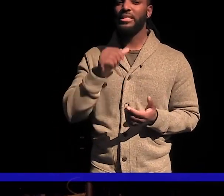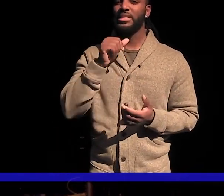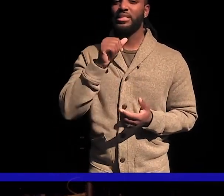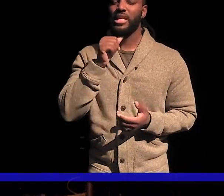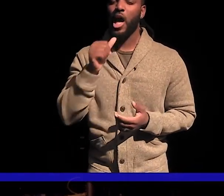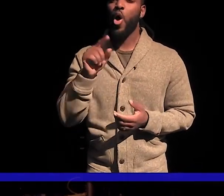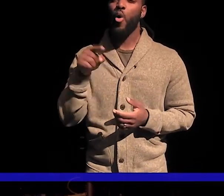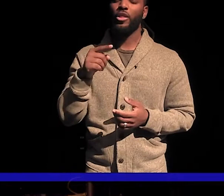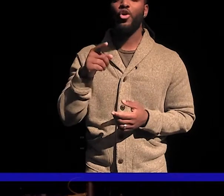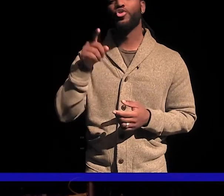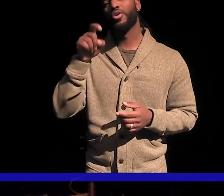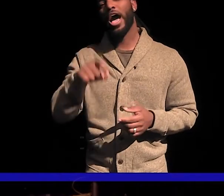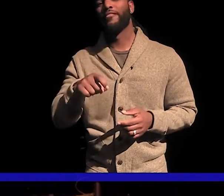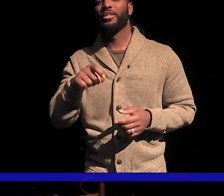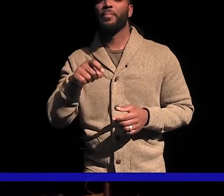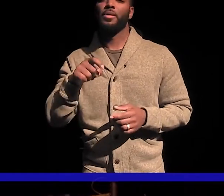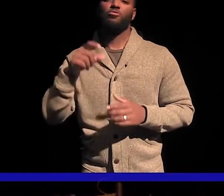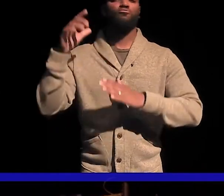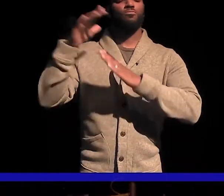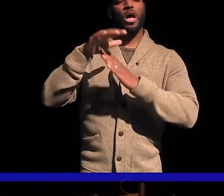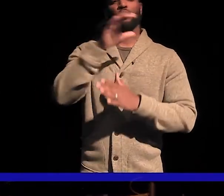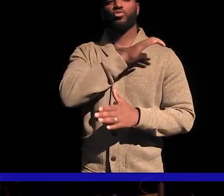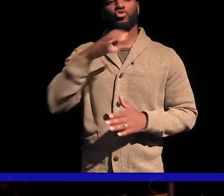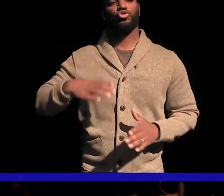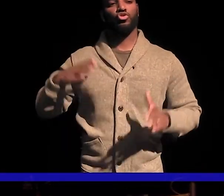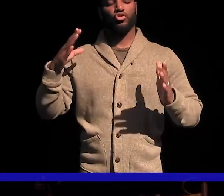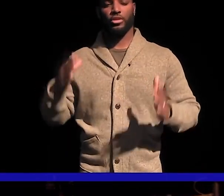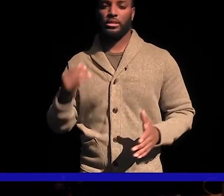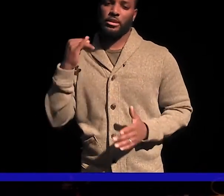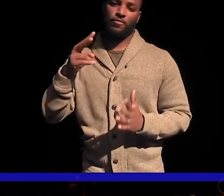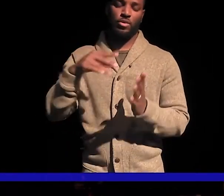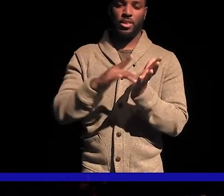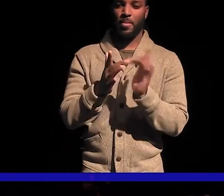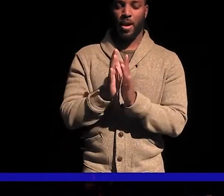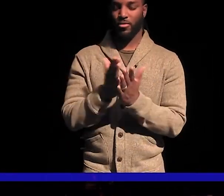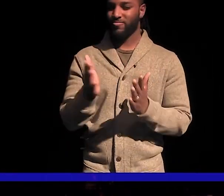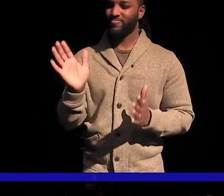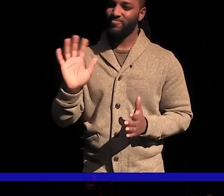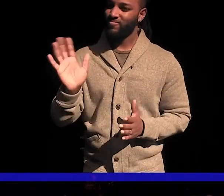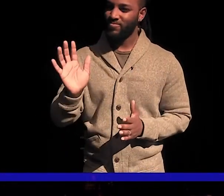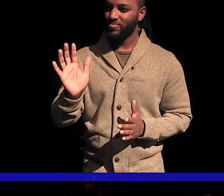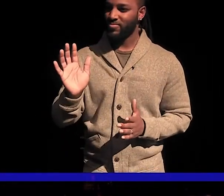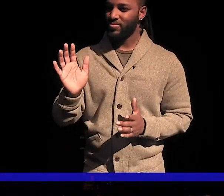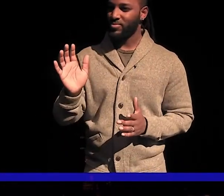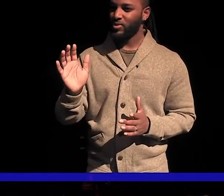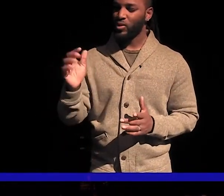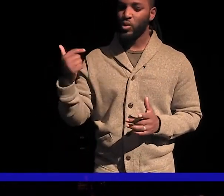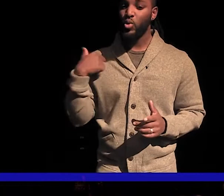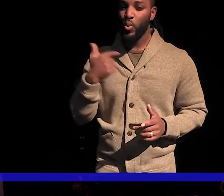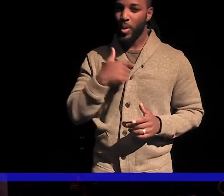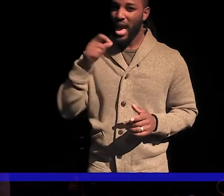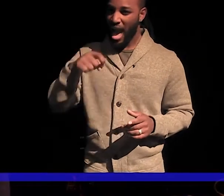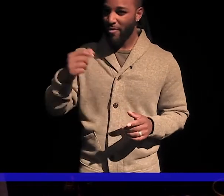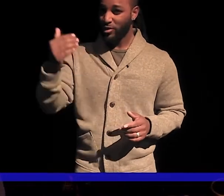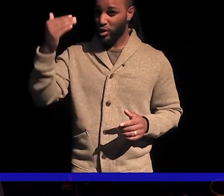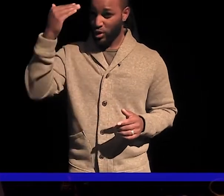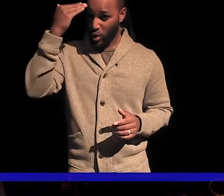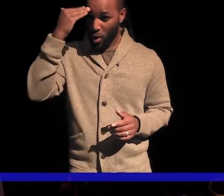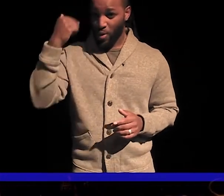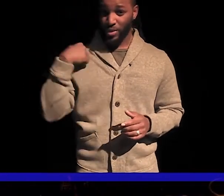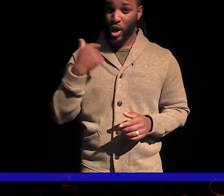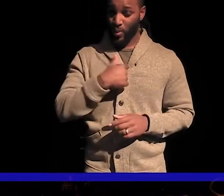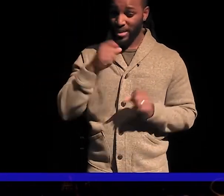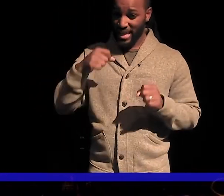exclusive propositions. We can hold on to them with assurance, knowing that we can have all of